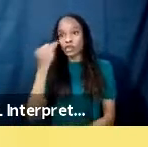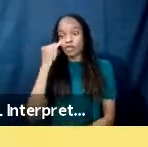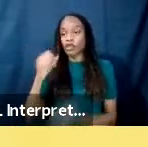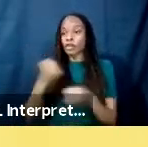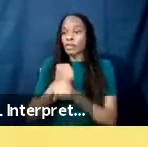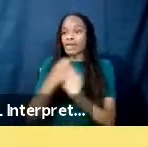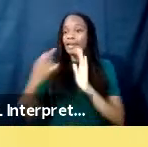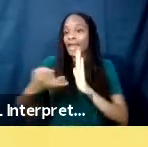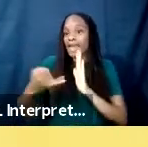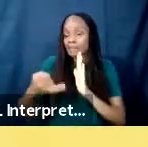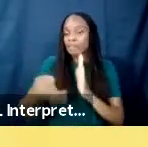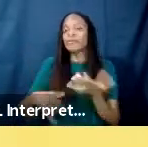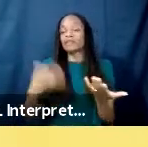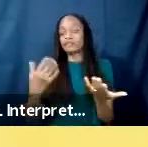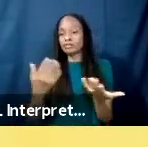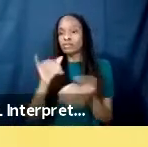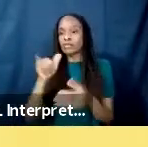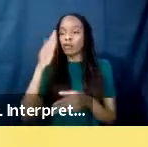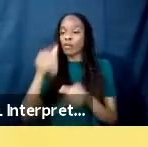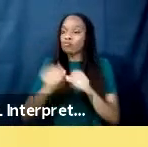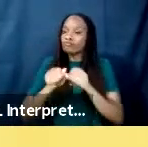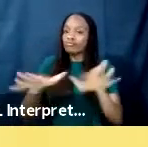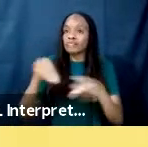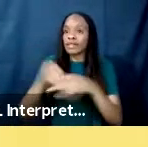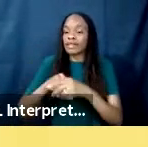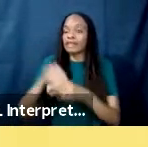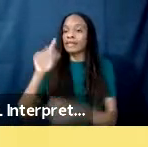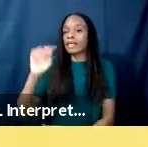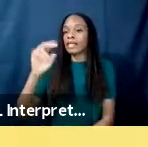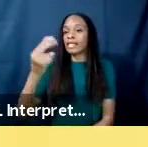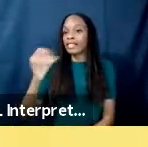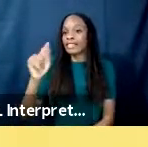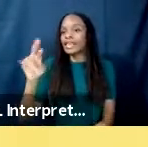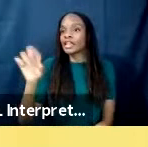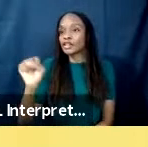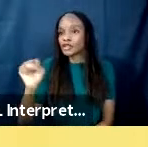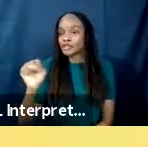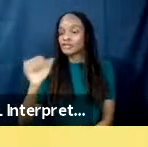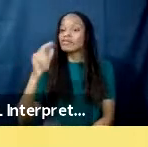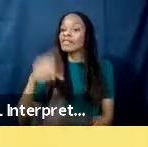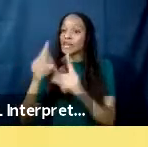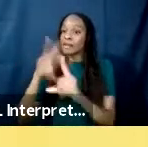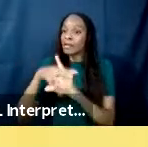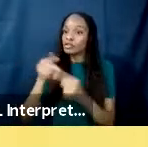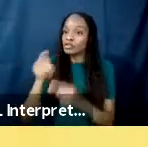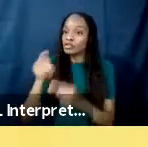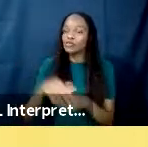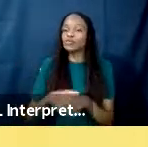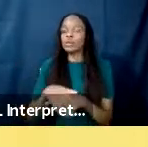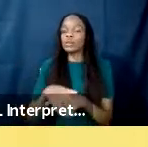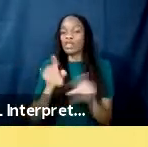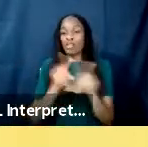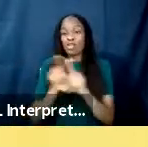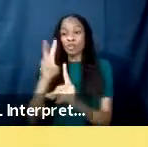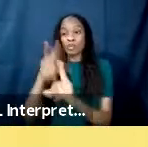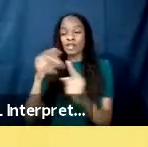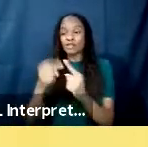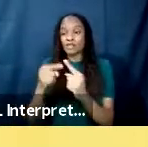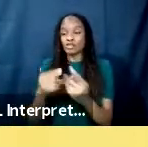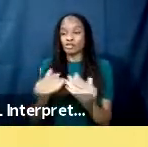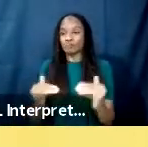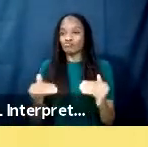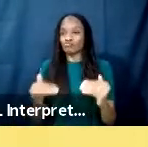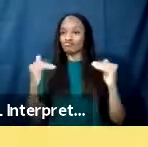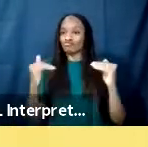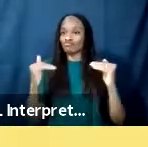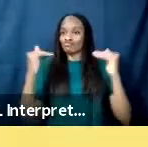movie theaters, the Codified Basic Agreement is for you. So it does apply even to up and coming kind of first